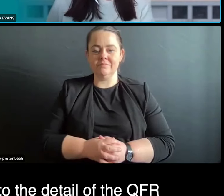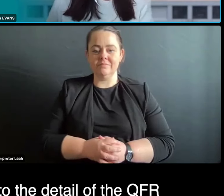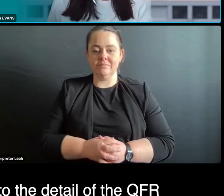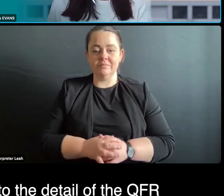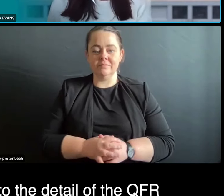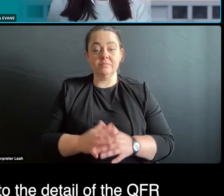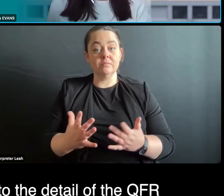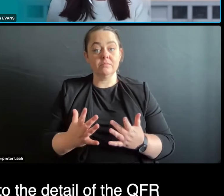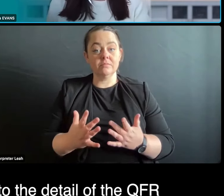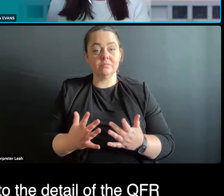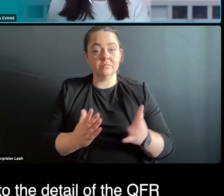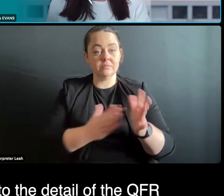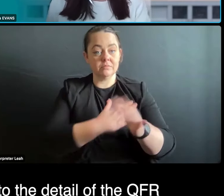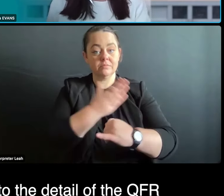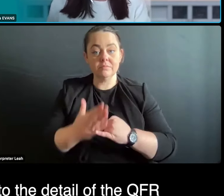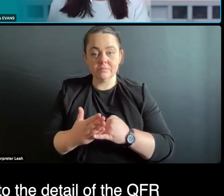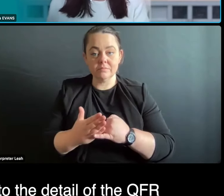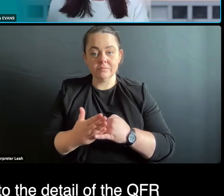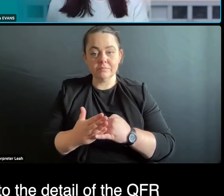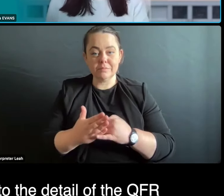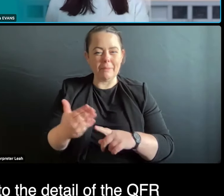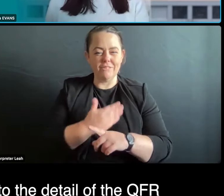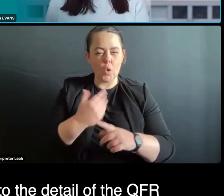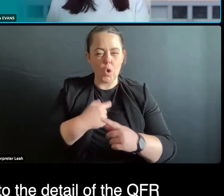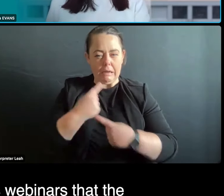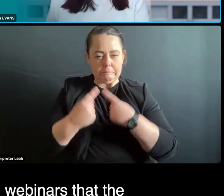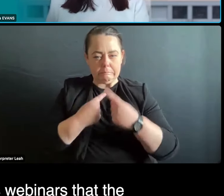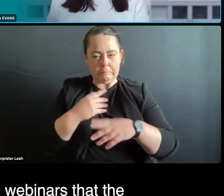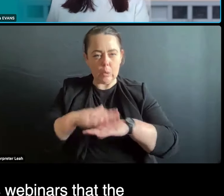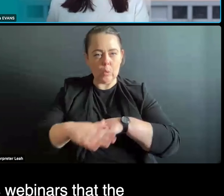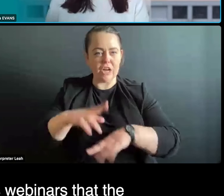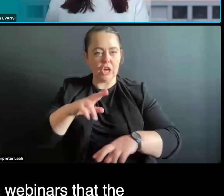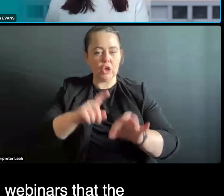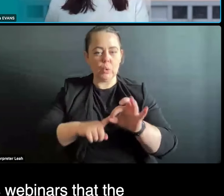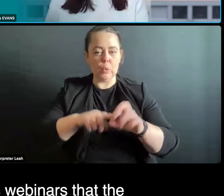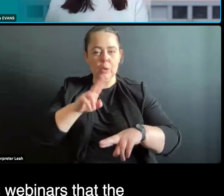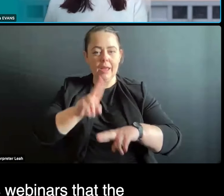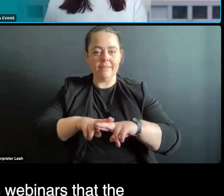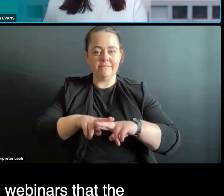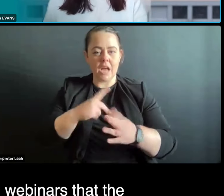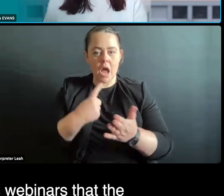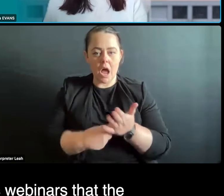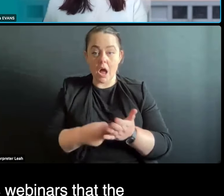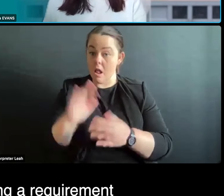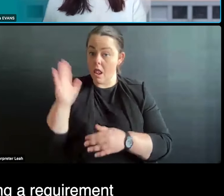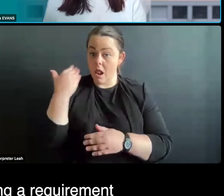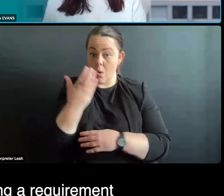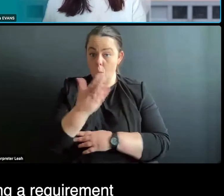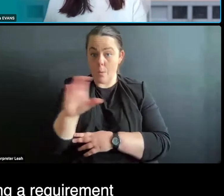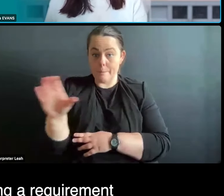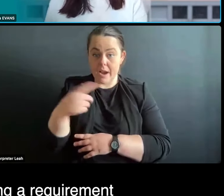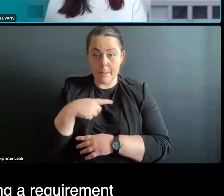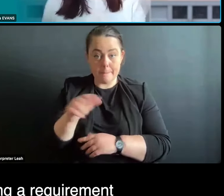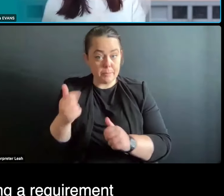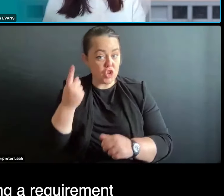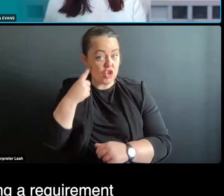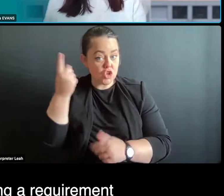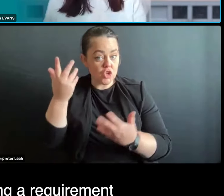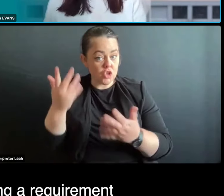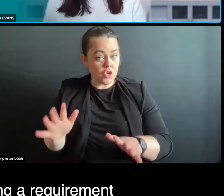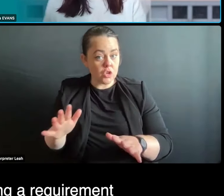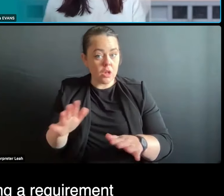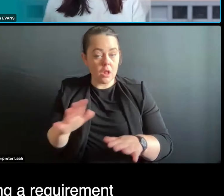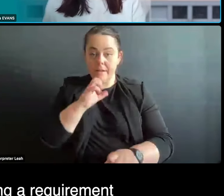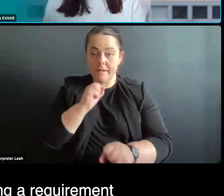So finally, before we go into the detail of the QFR, you will have heard at previous webinars that the government is also